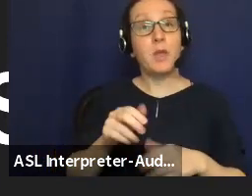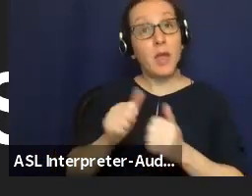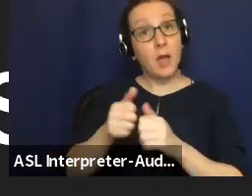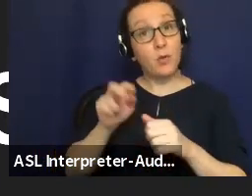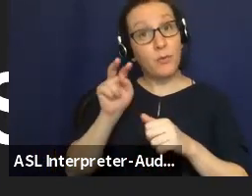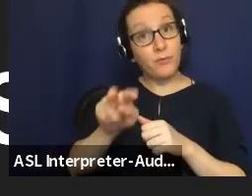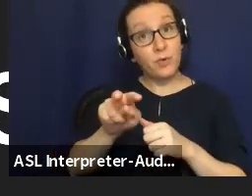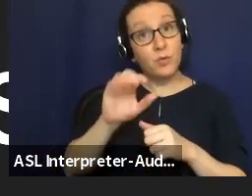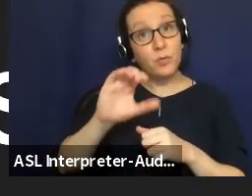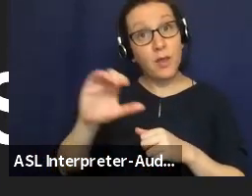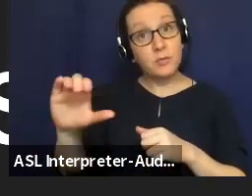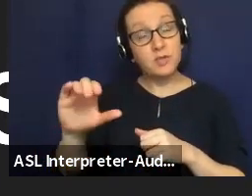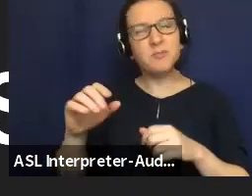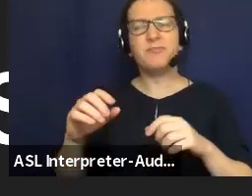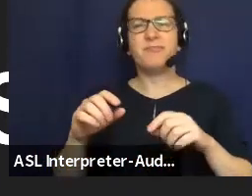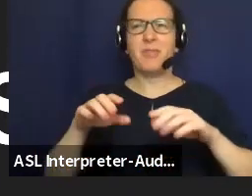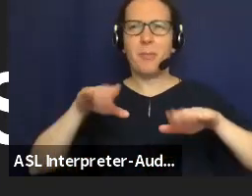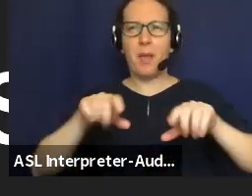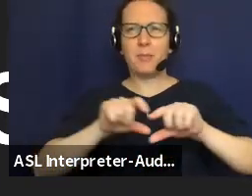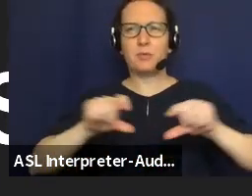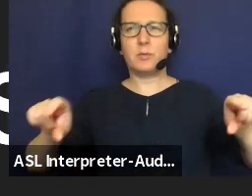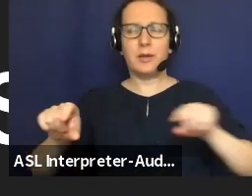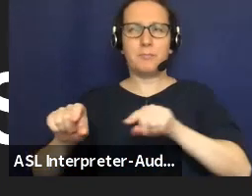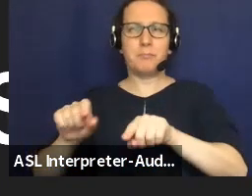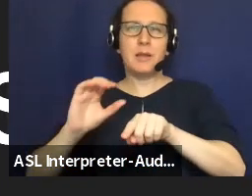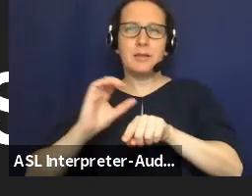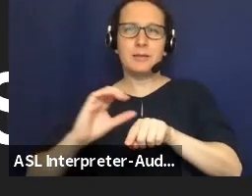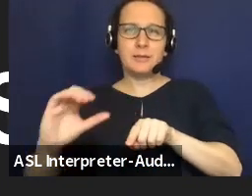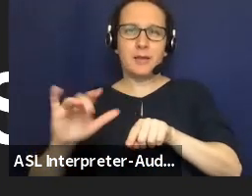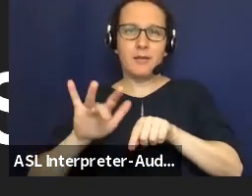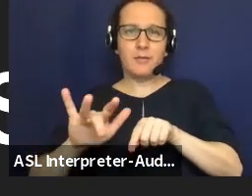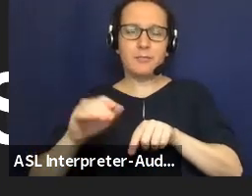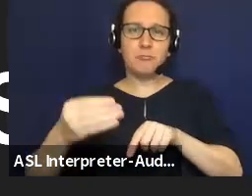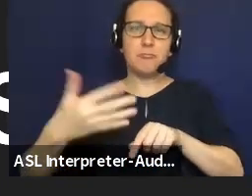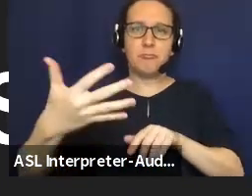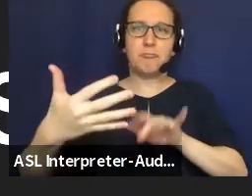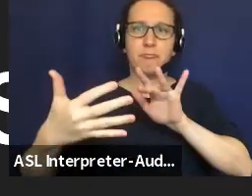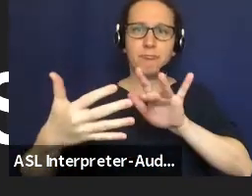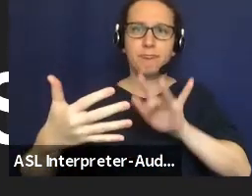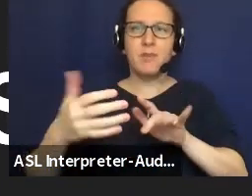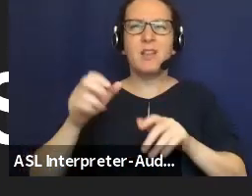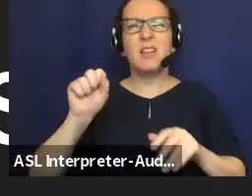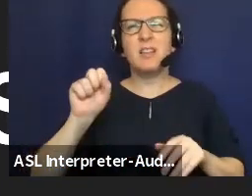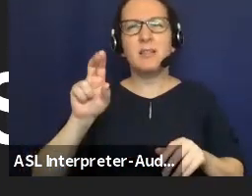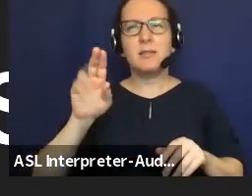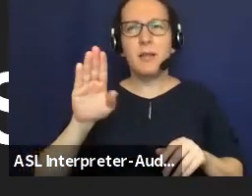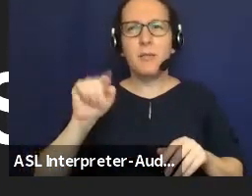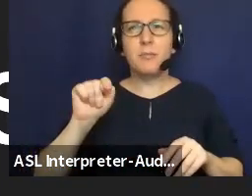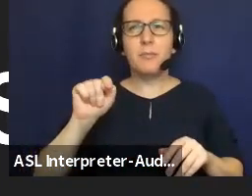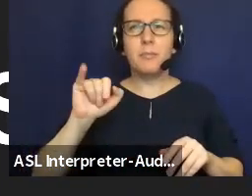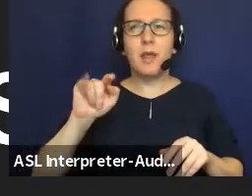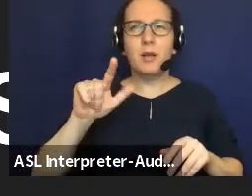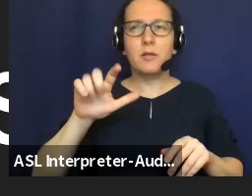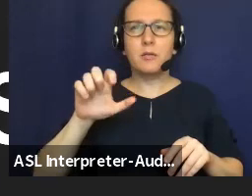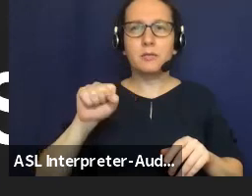on the CC button at the bottom of your screen and enable the captionings or the subtitles. And then as